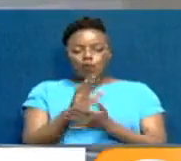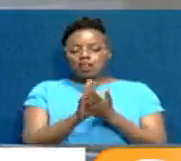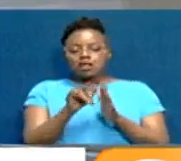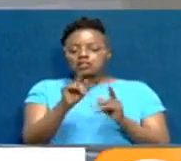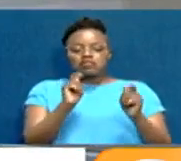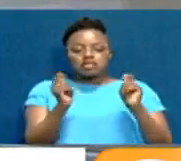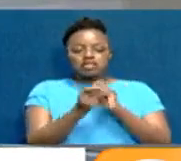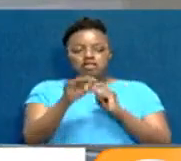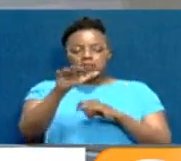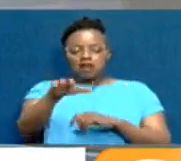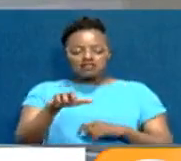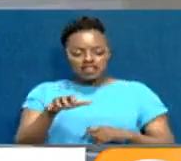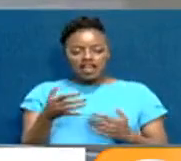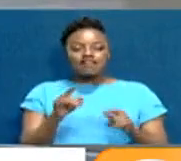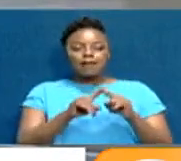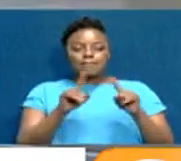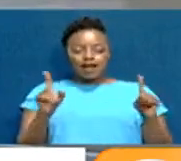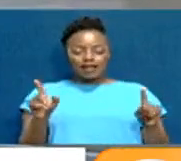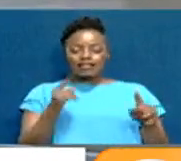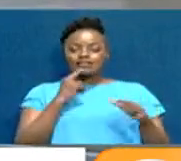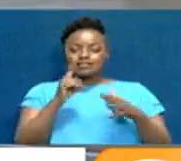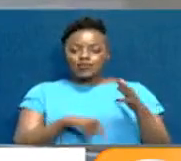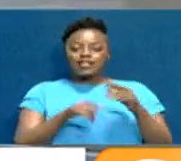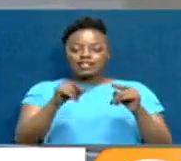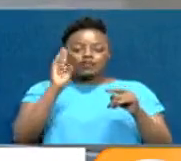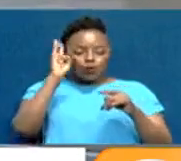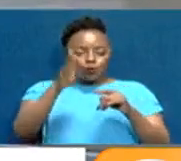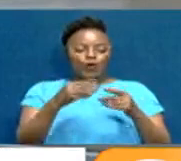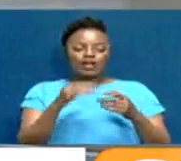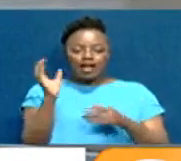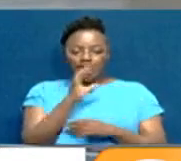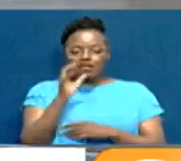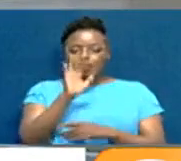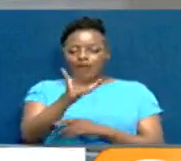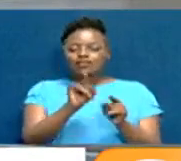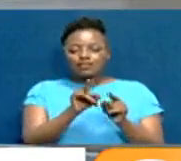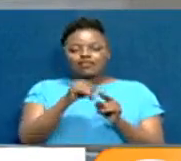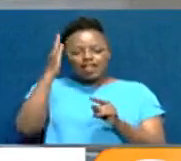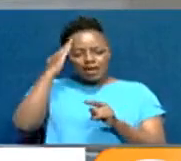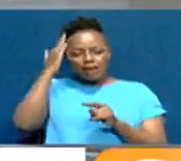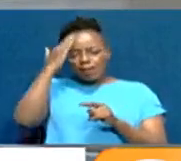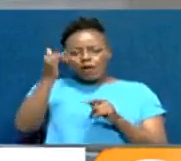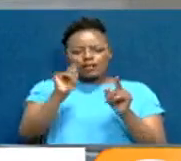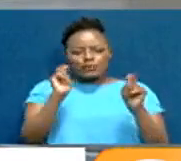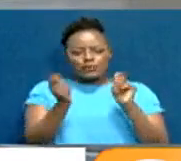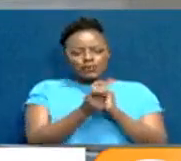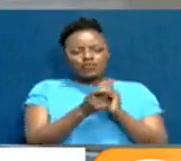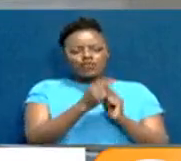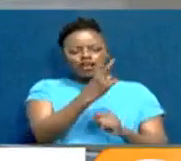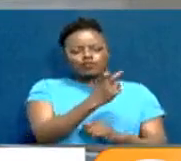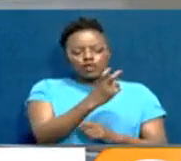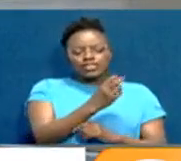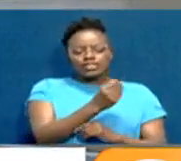them adjusting their prices. However, they say they will keep their customers in mind with adjustments of between